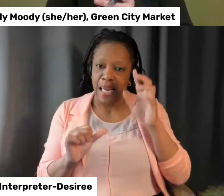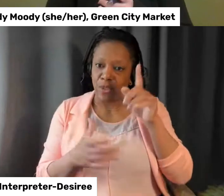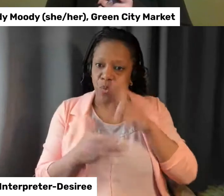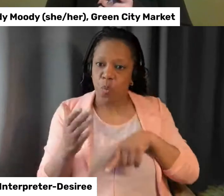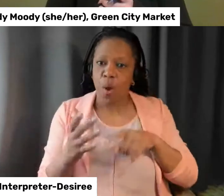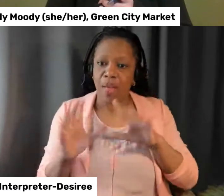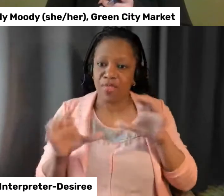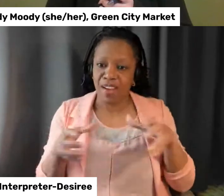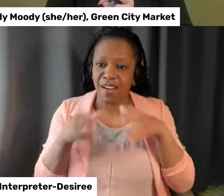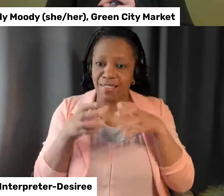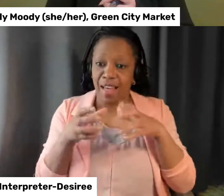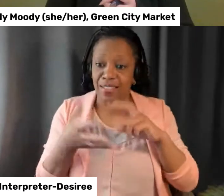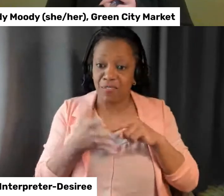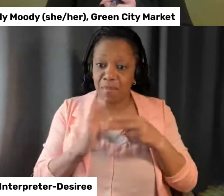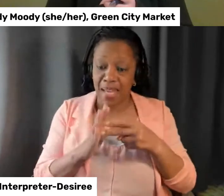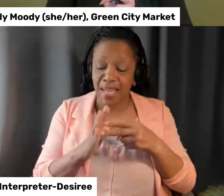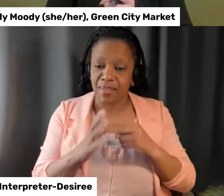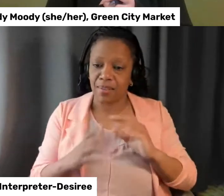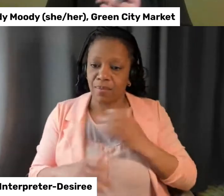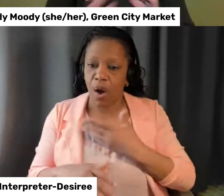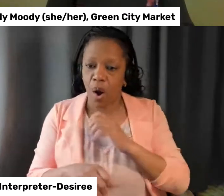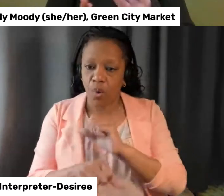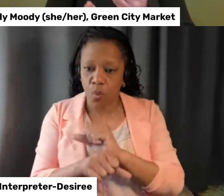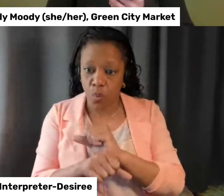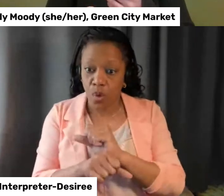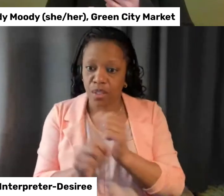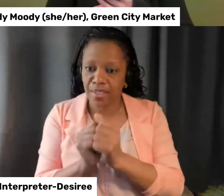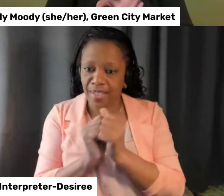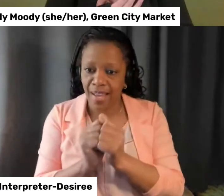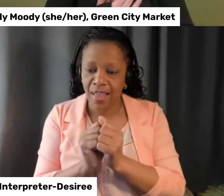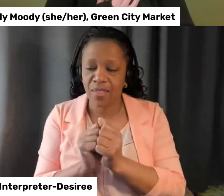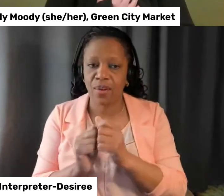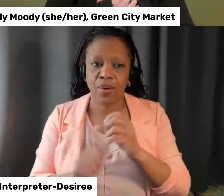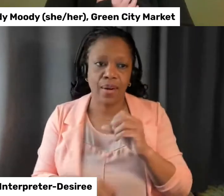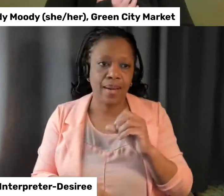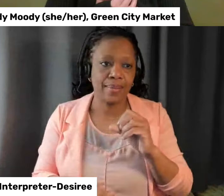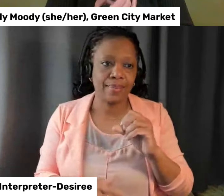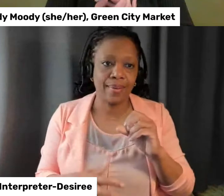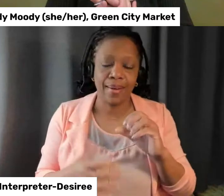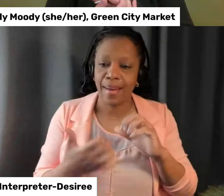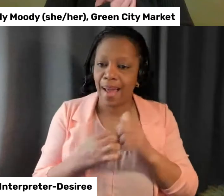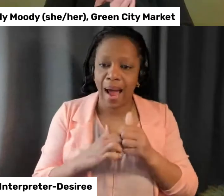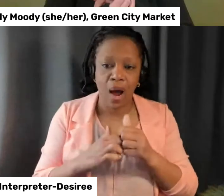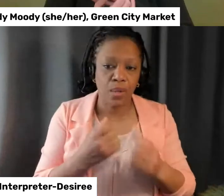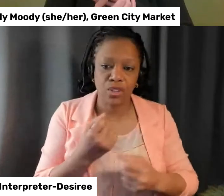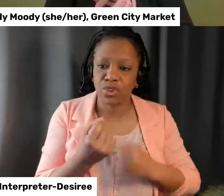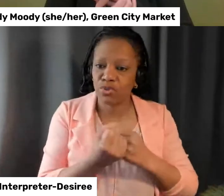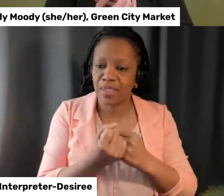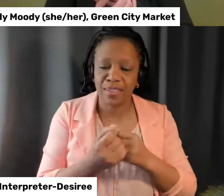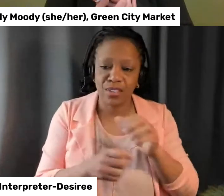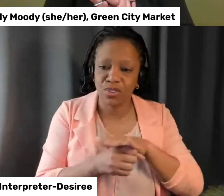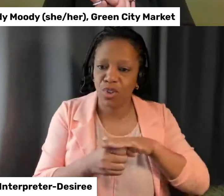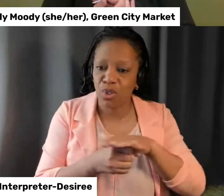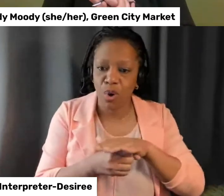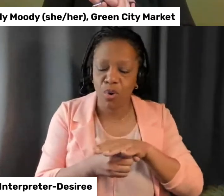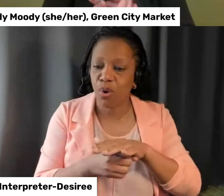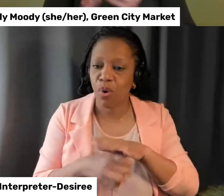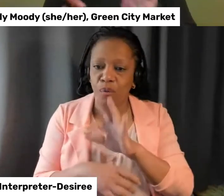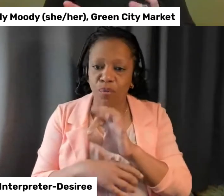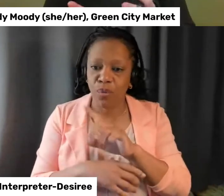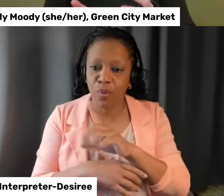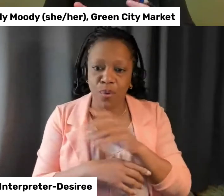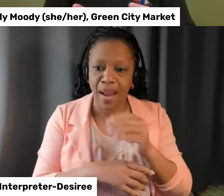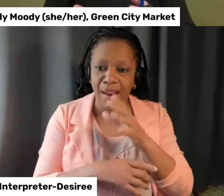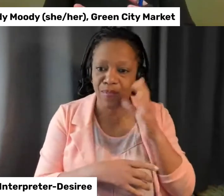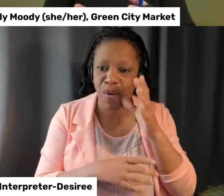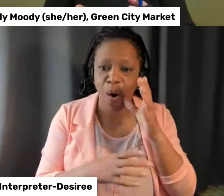work together, and how it just strengthens and uplifts the local food community and the farmers market community. So